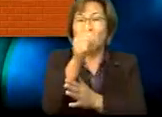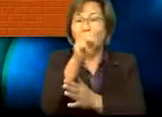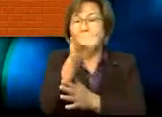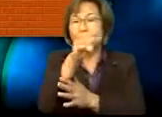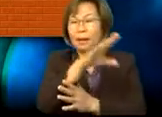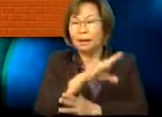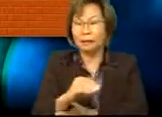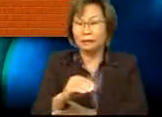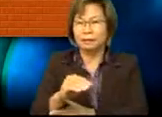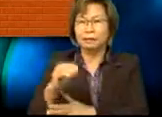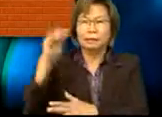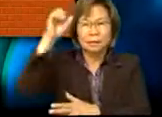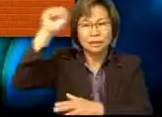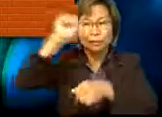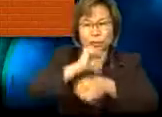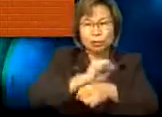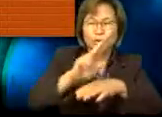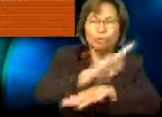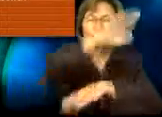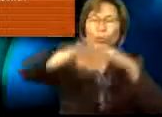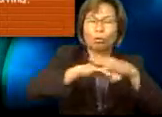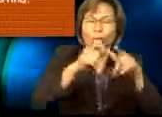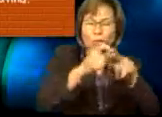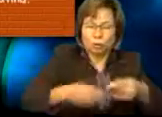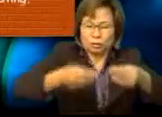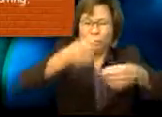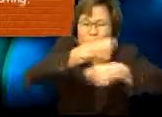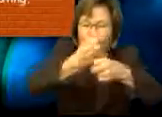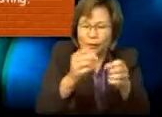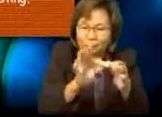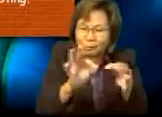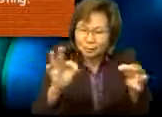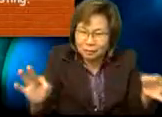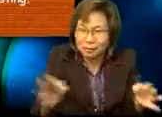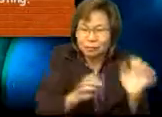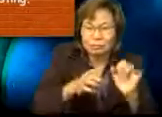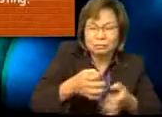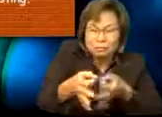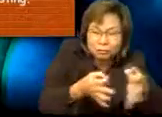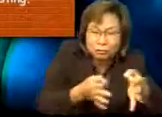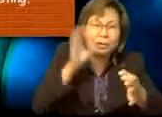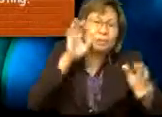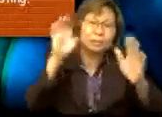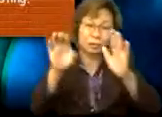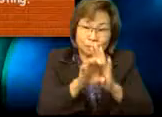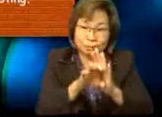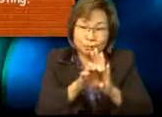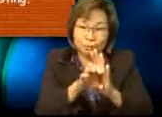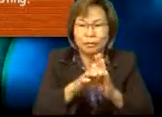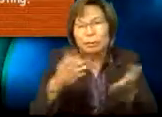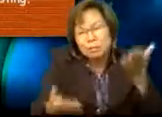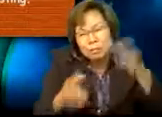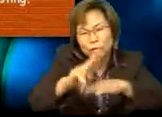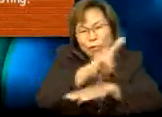Use all the words given to make sentences to describe the pictures. You may use the words in